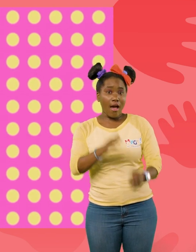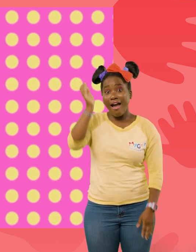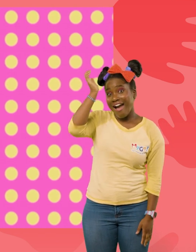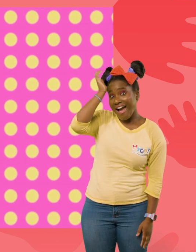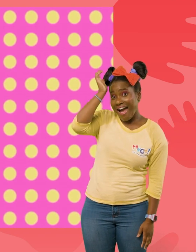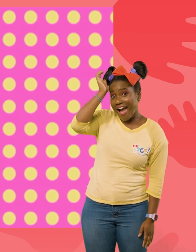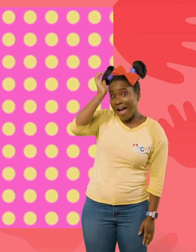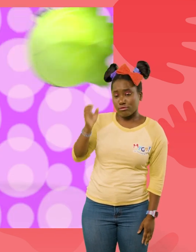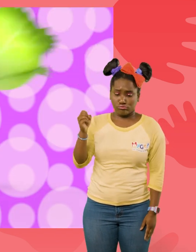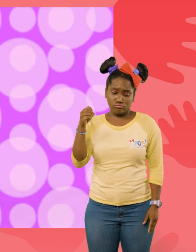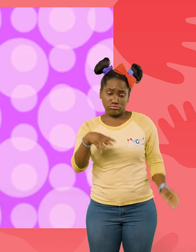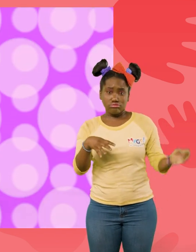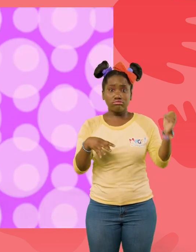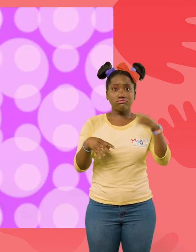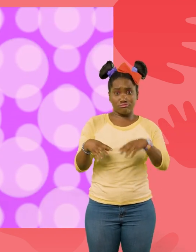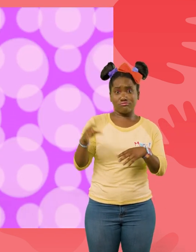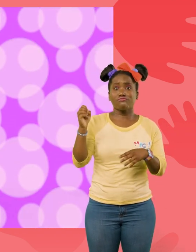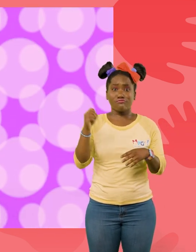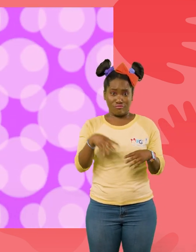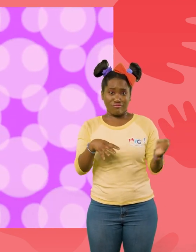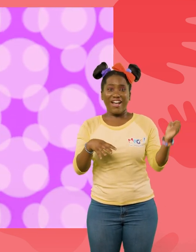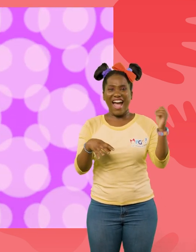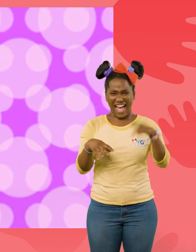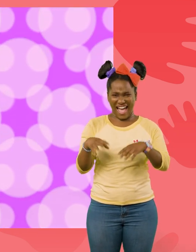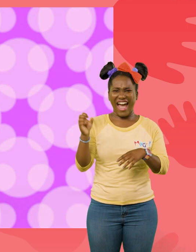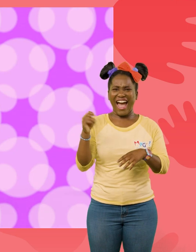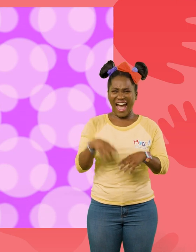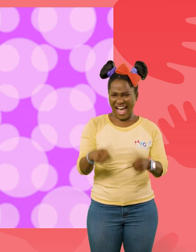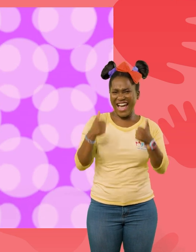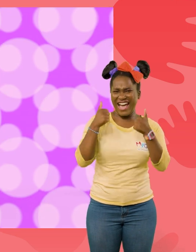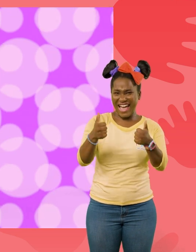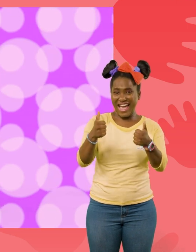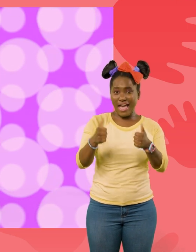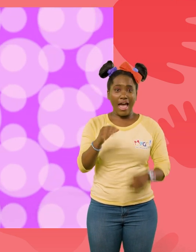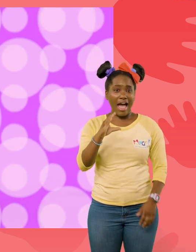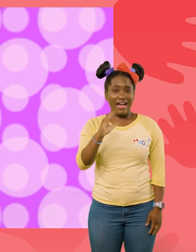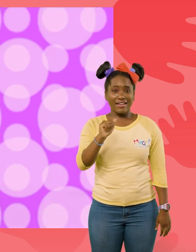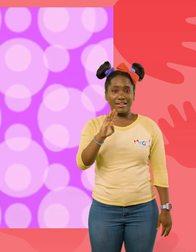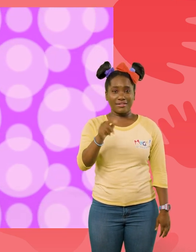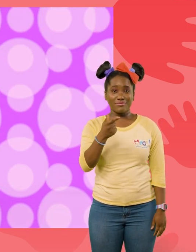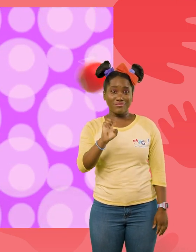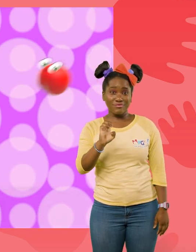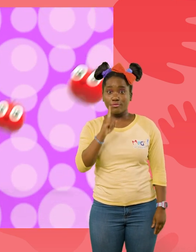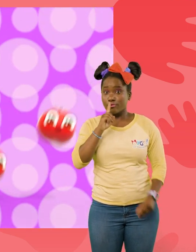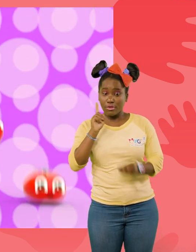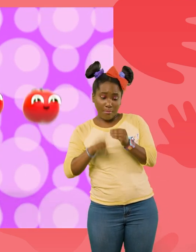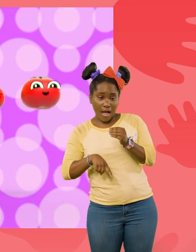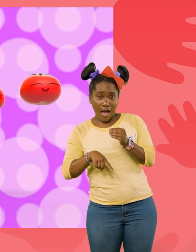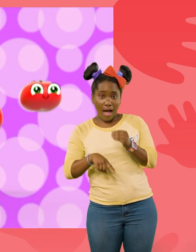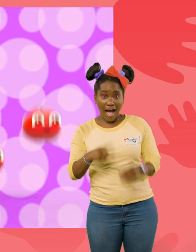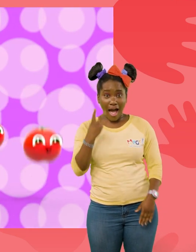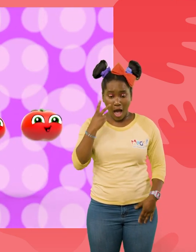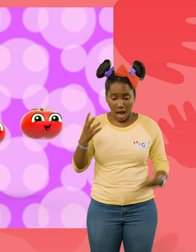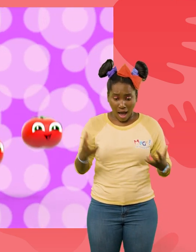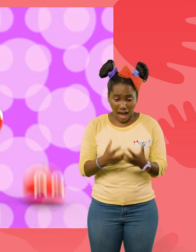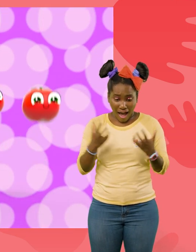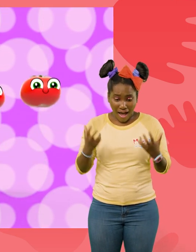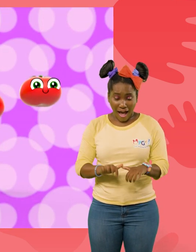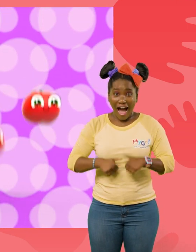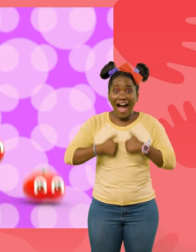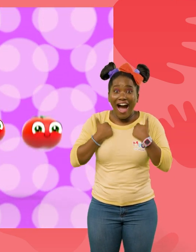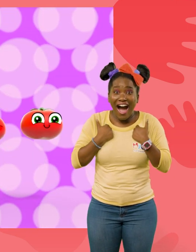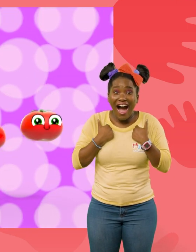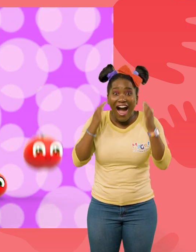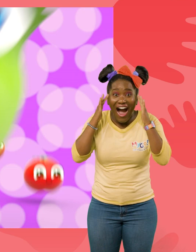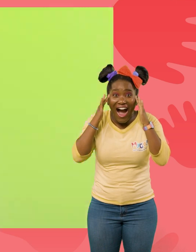Now some cabbage and tomatoes. Watch the